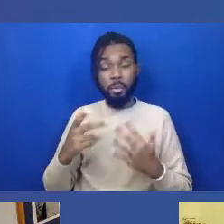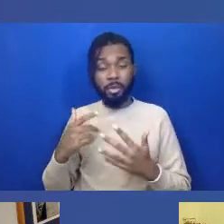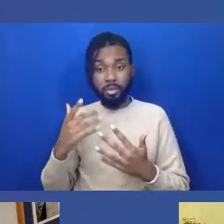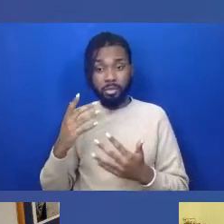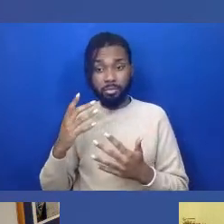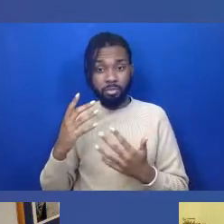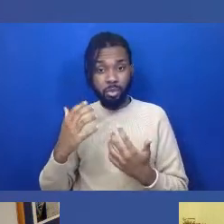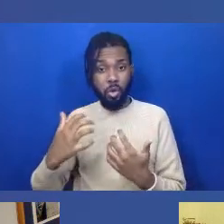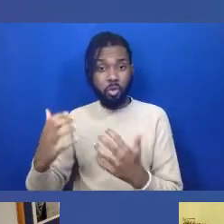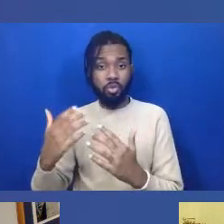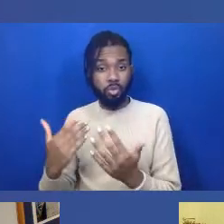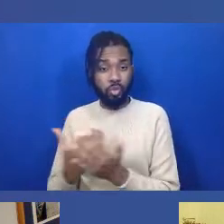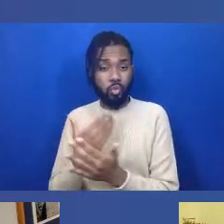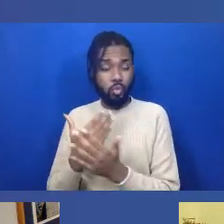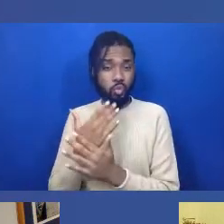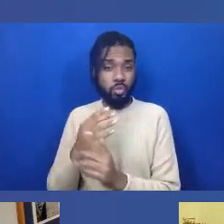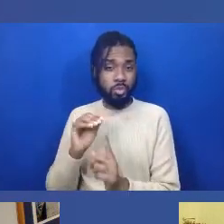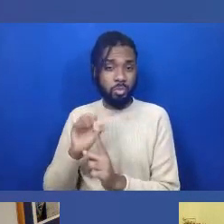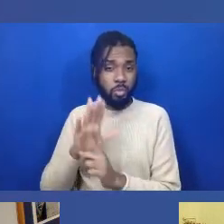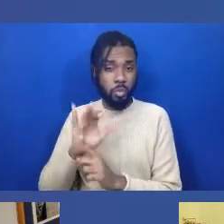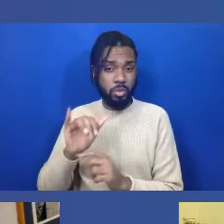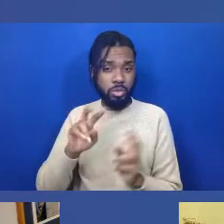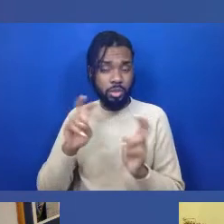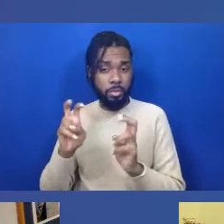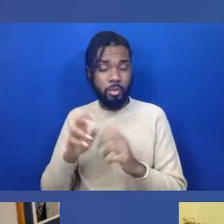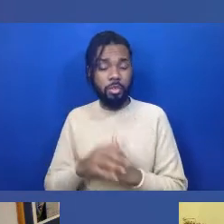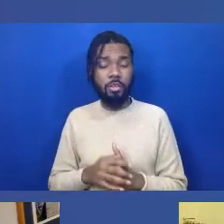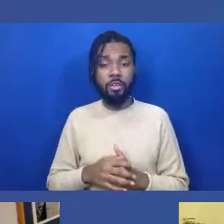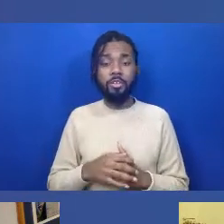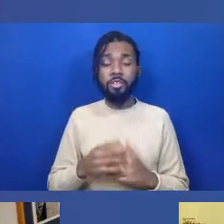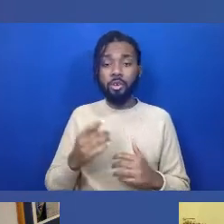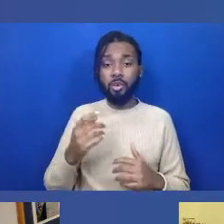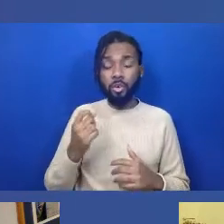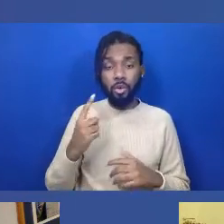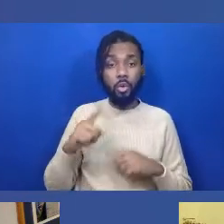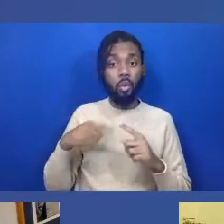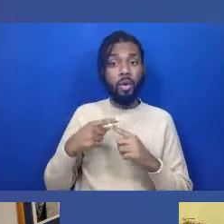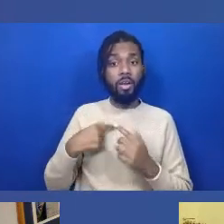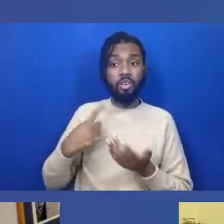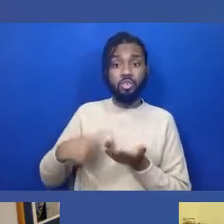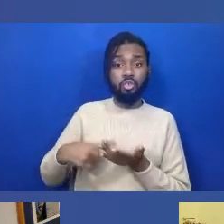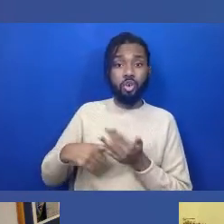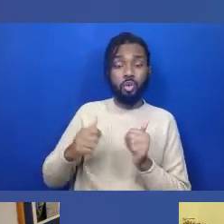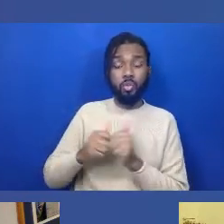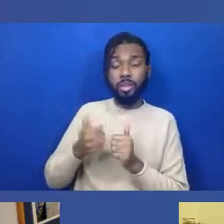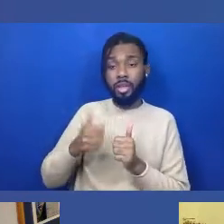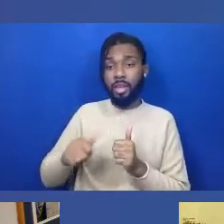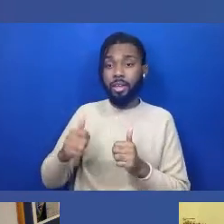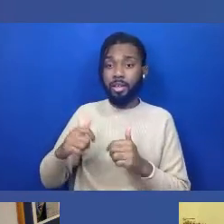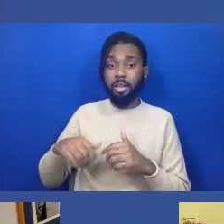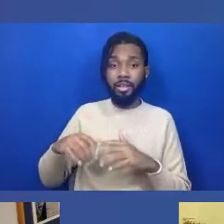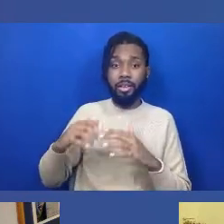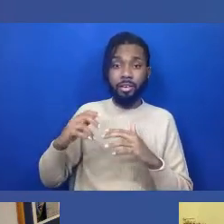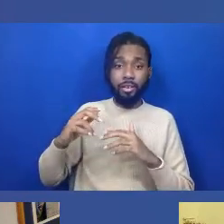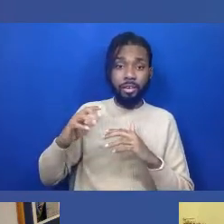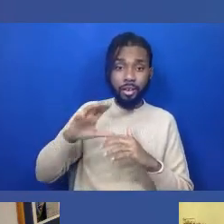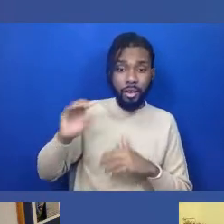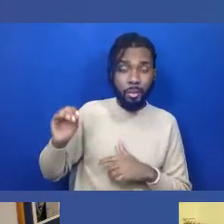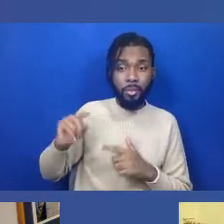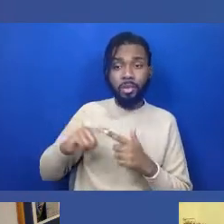that, the framework of a conversation with a presenter or a venue or a partner or a regional theater or